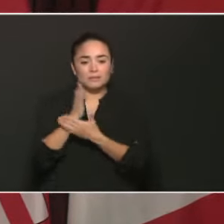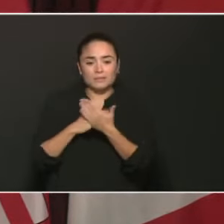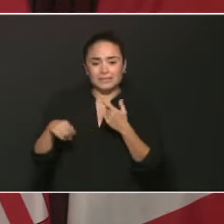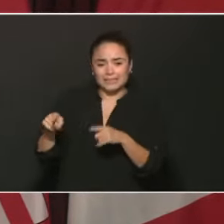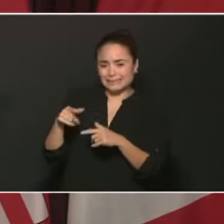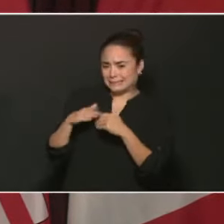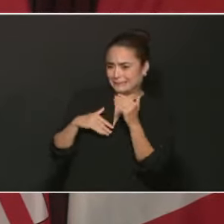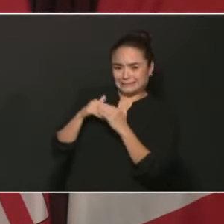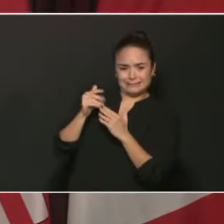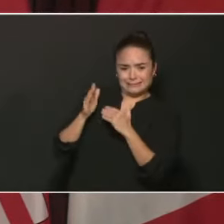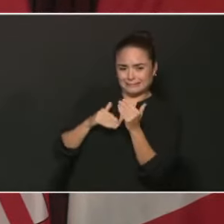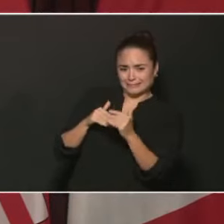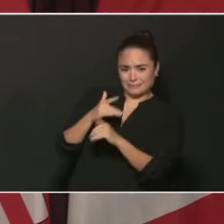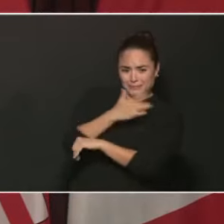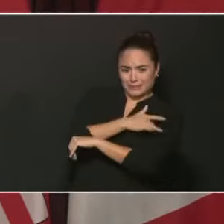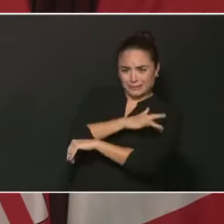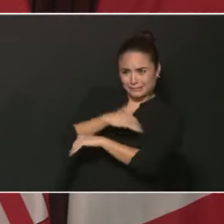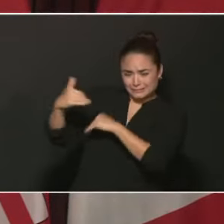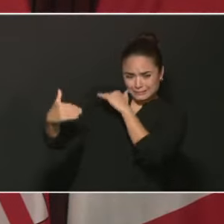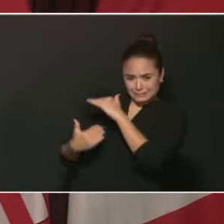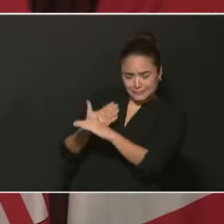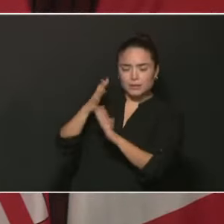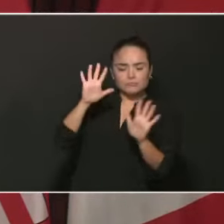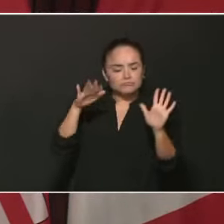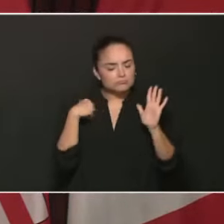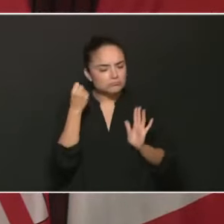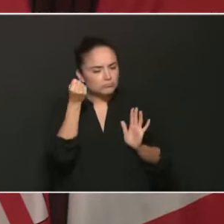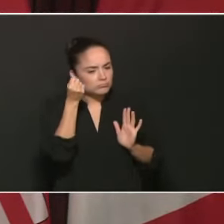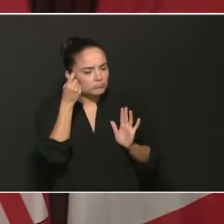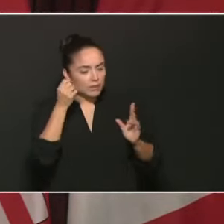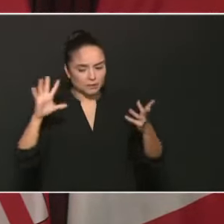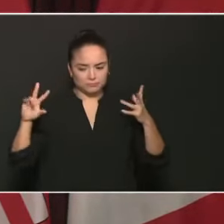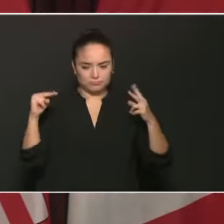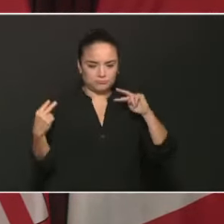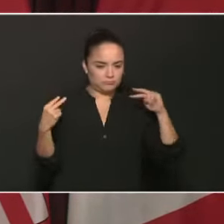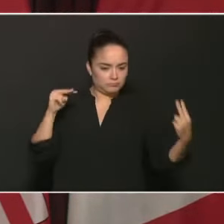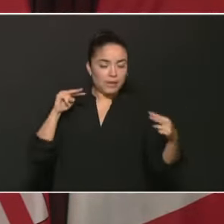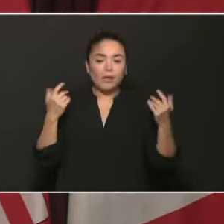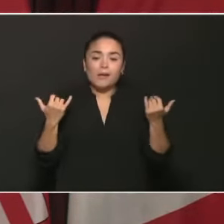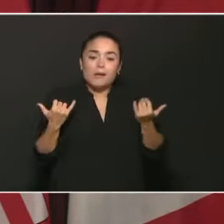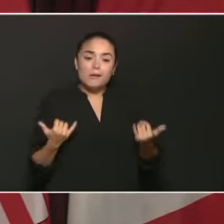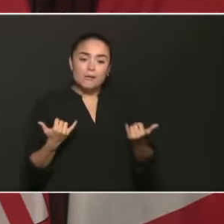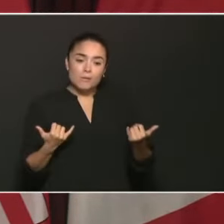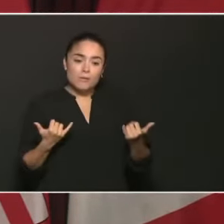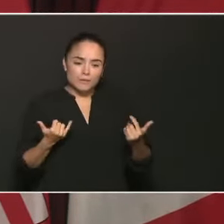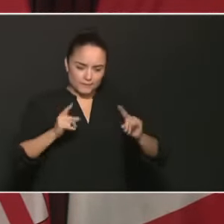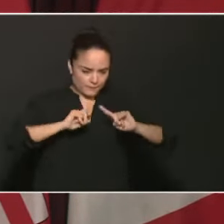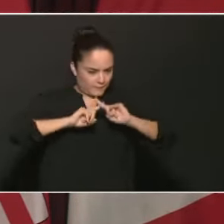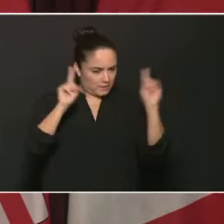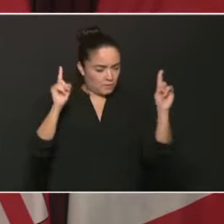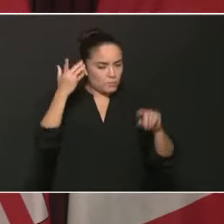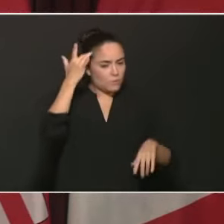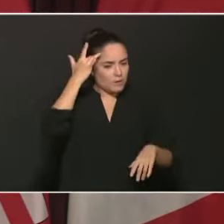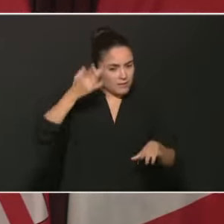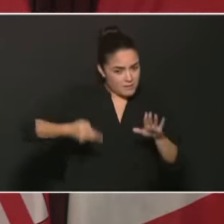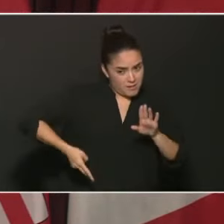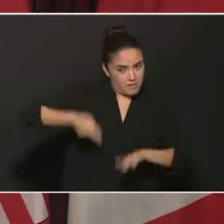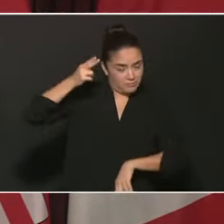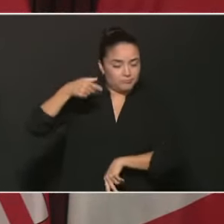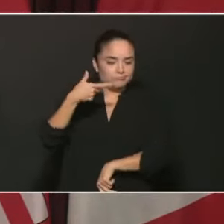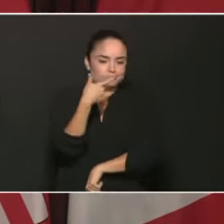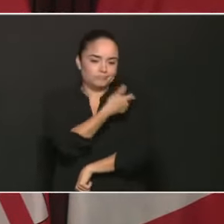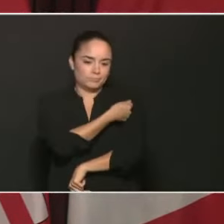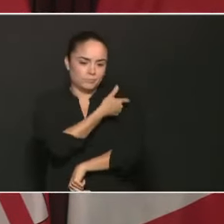providing direct one-on-one care. All of that is changing now when we have high immunization rates in our community, low risk of